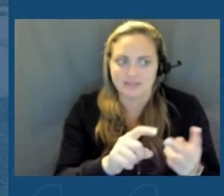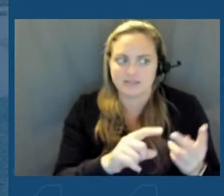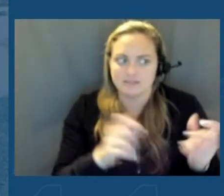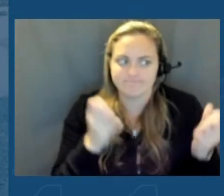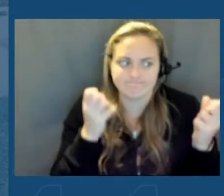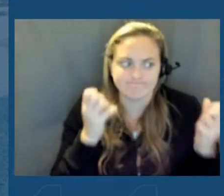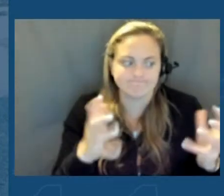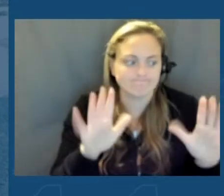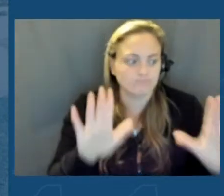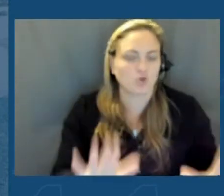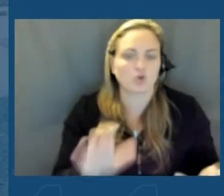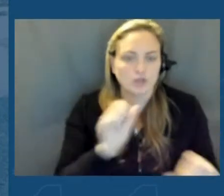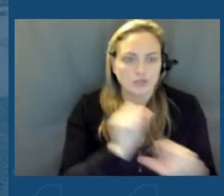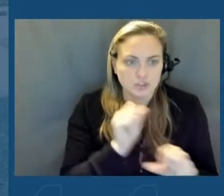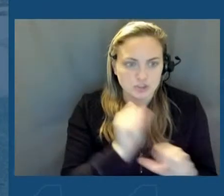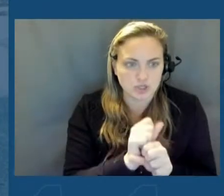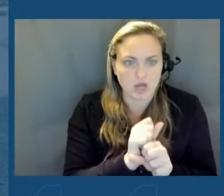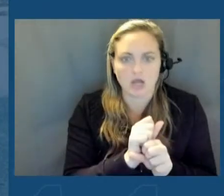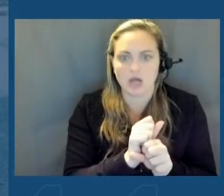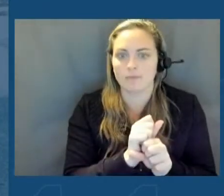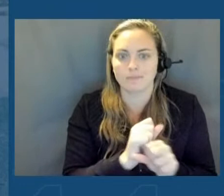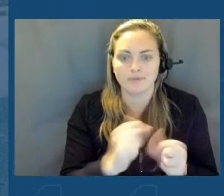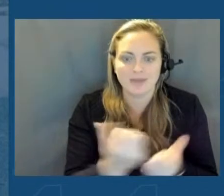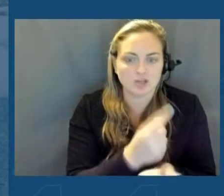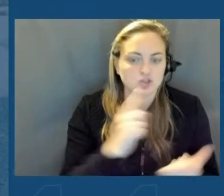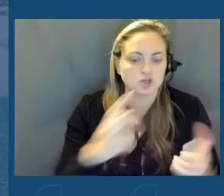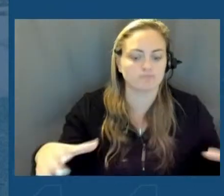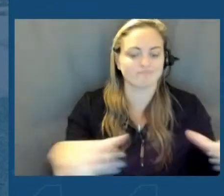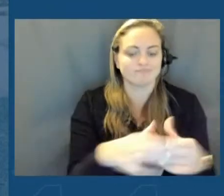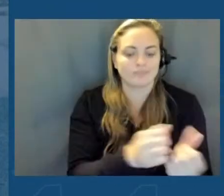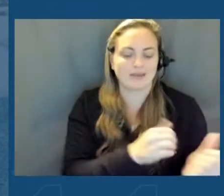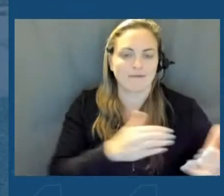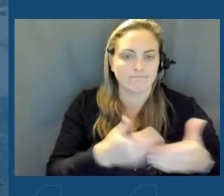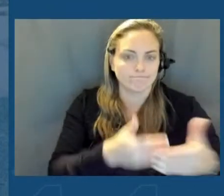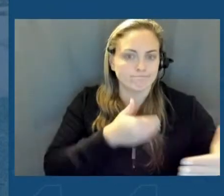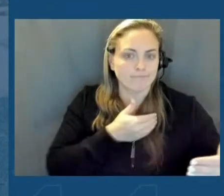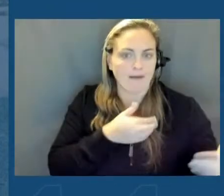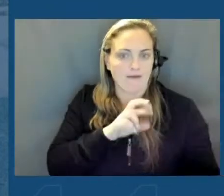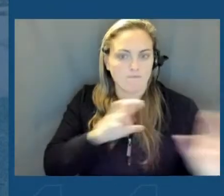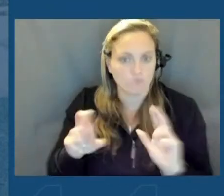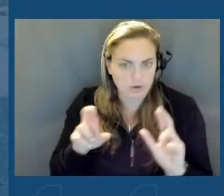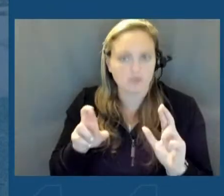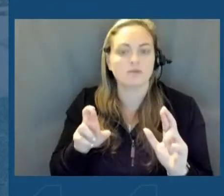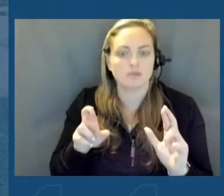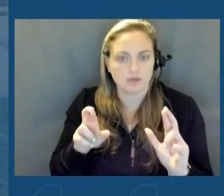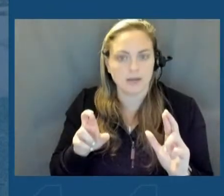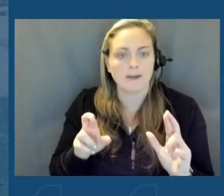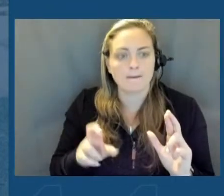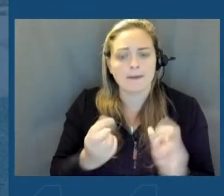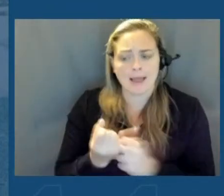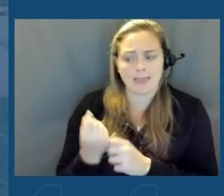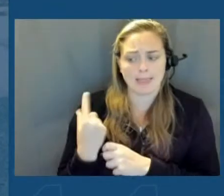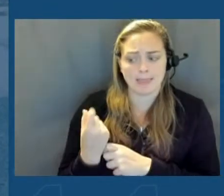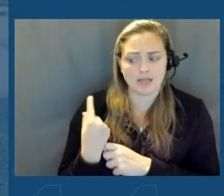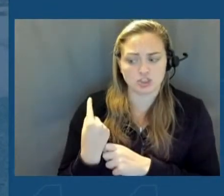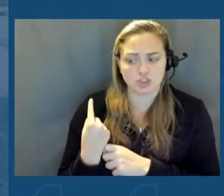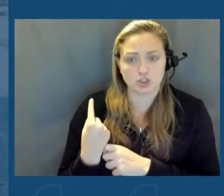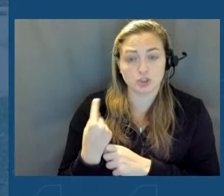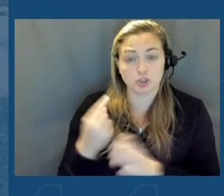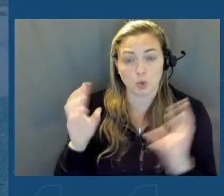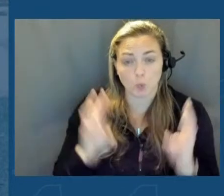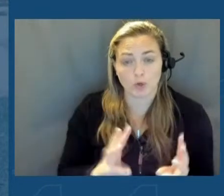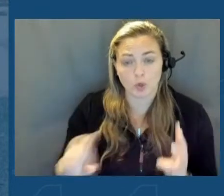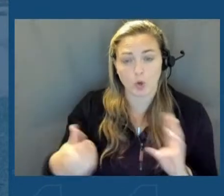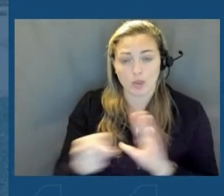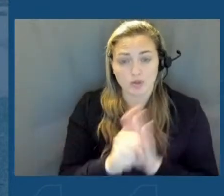masterful job in terms of amassing more than other states, getting ahead of the game. And to the extent that last winter, other states